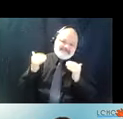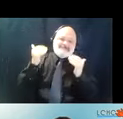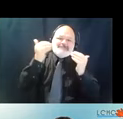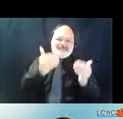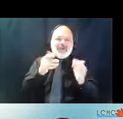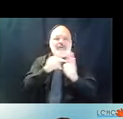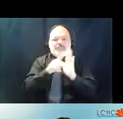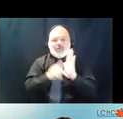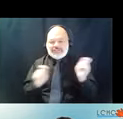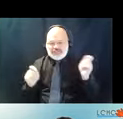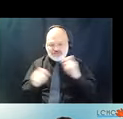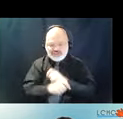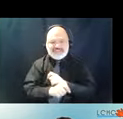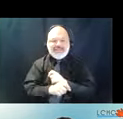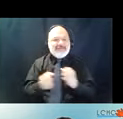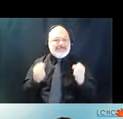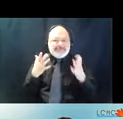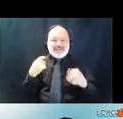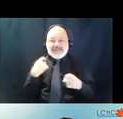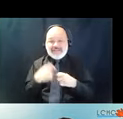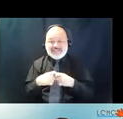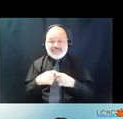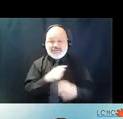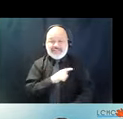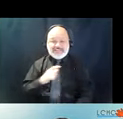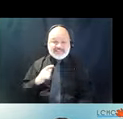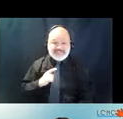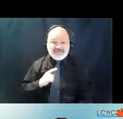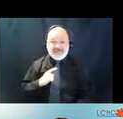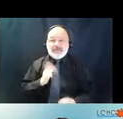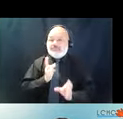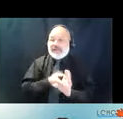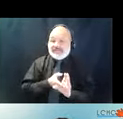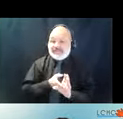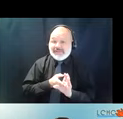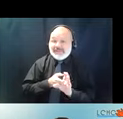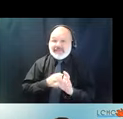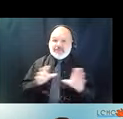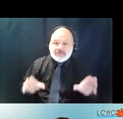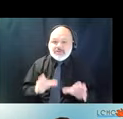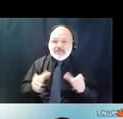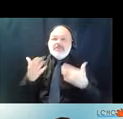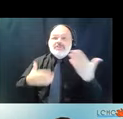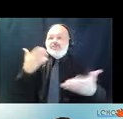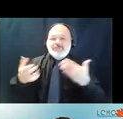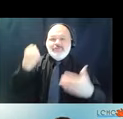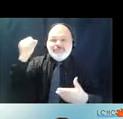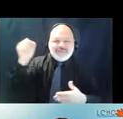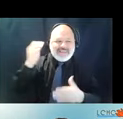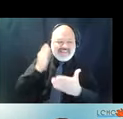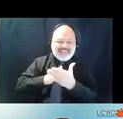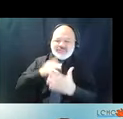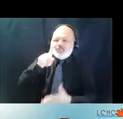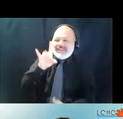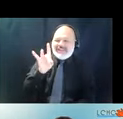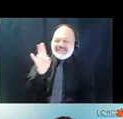systems change. Many of the Latino legislators actually participated in activism against Prop 187 and